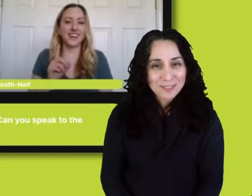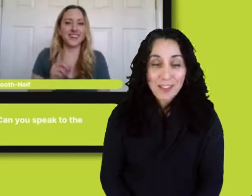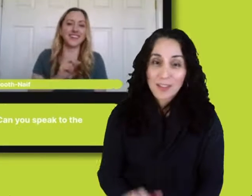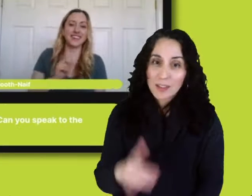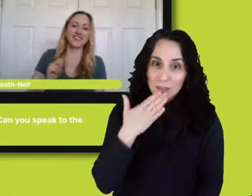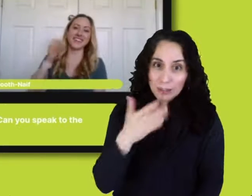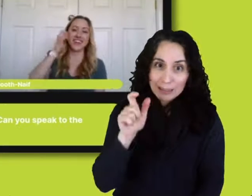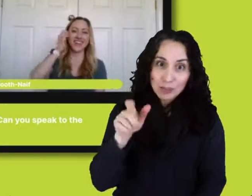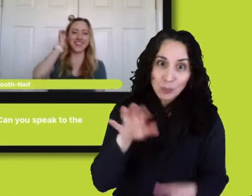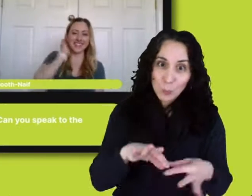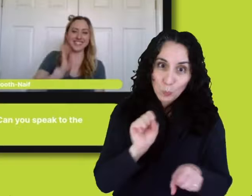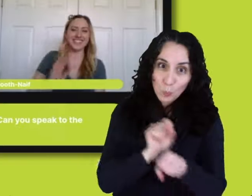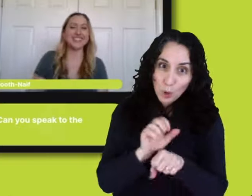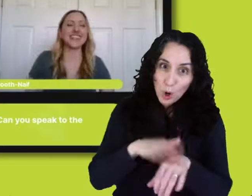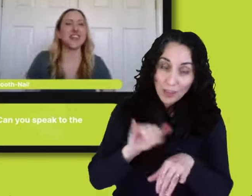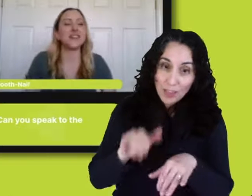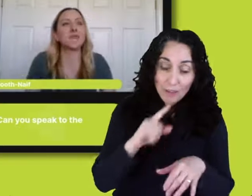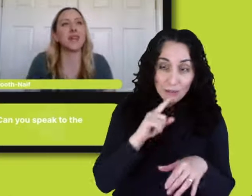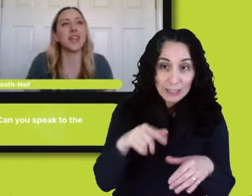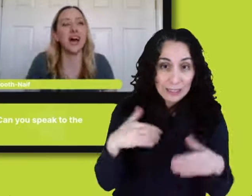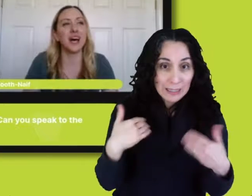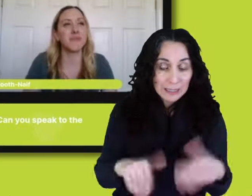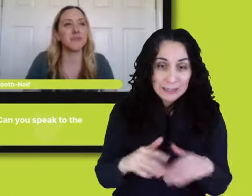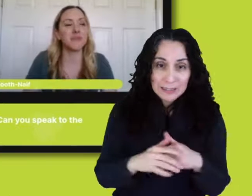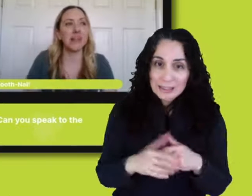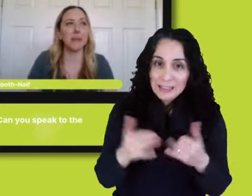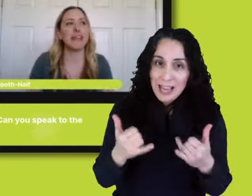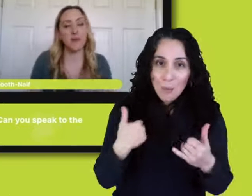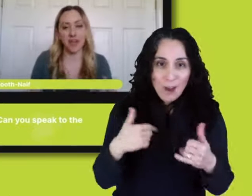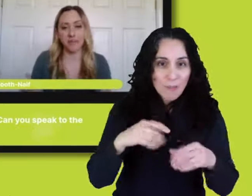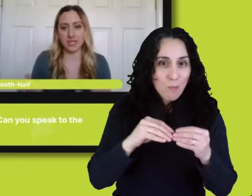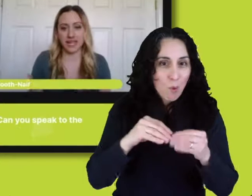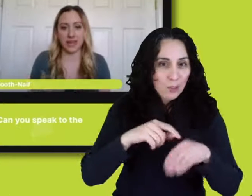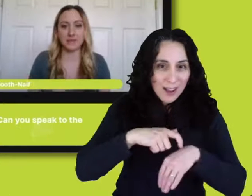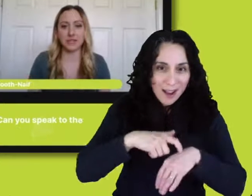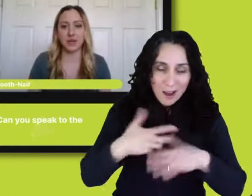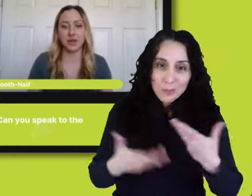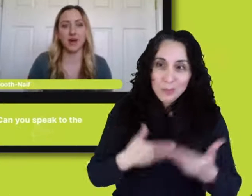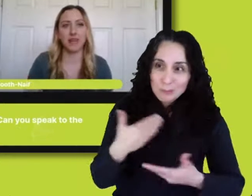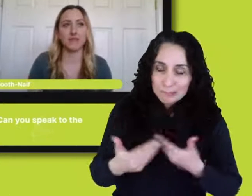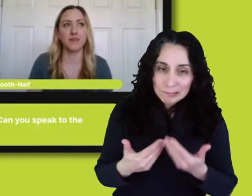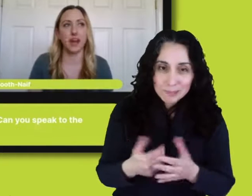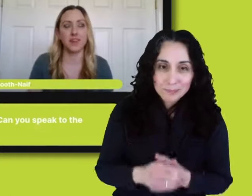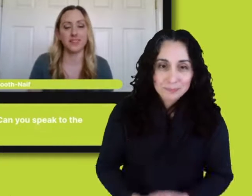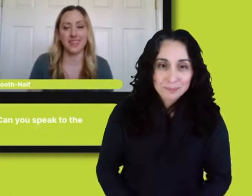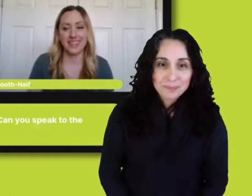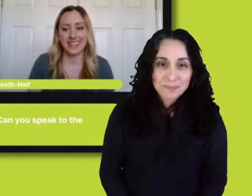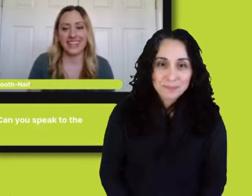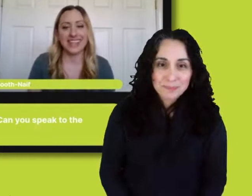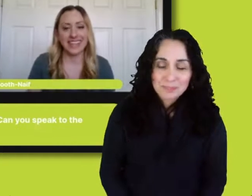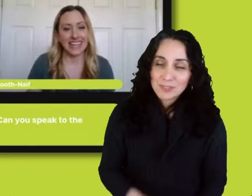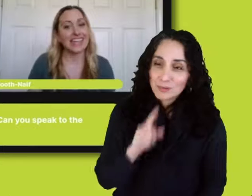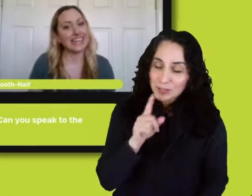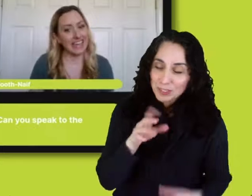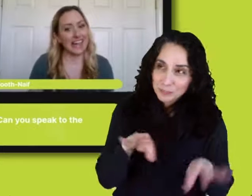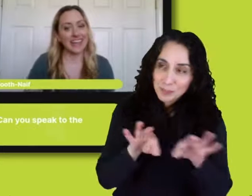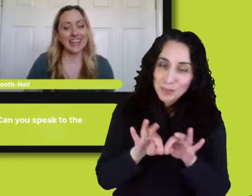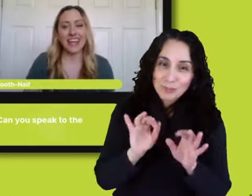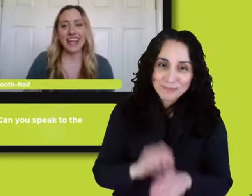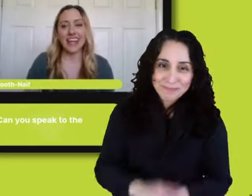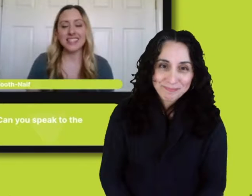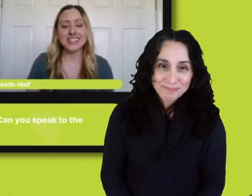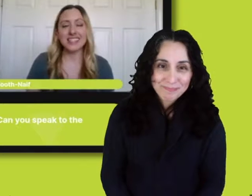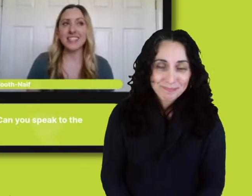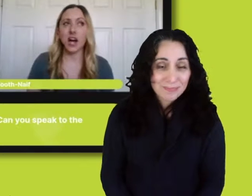that because it's been. I mean, now we have more time, so You've admitted it, so that's a great thing. That's a great thing.